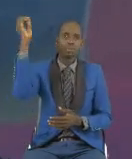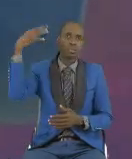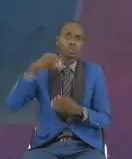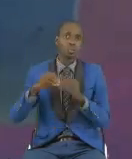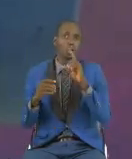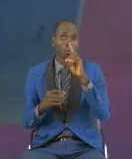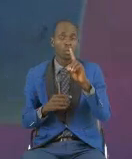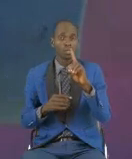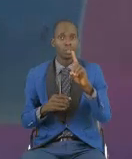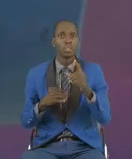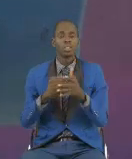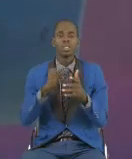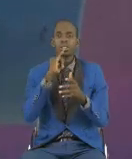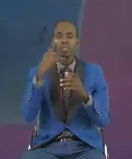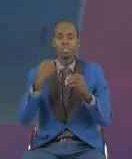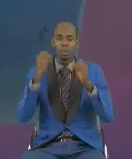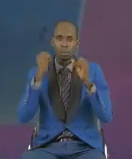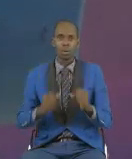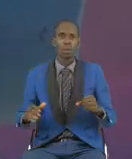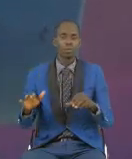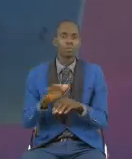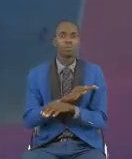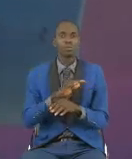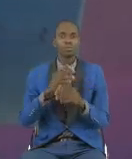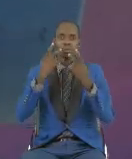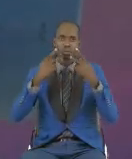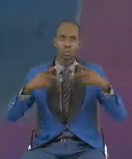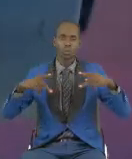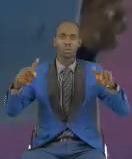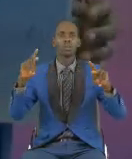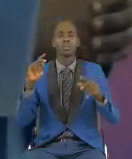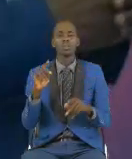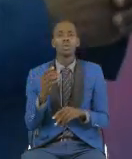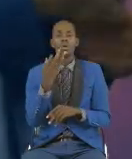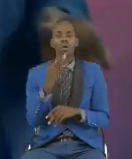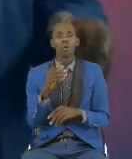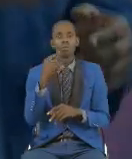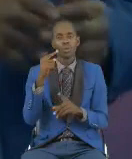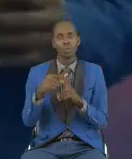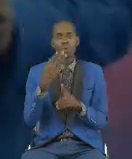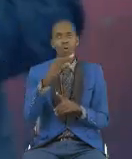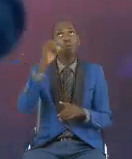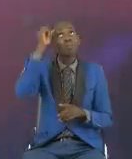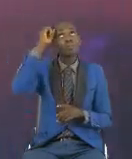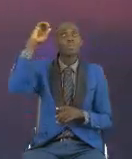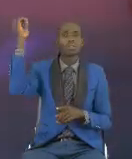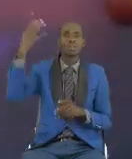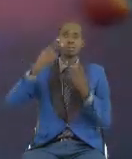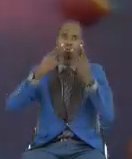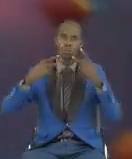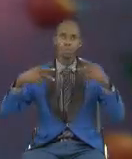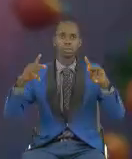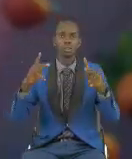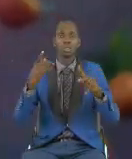is the powerful proclamation of the word of His grace. Proclamation. The